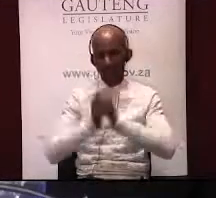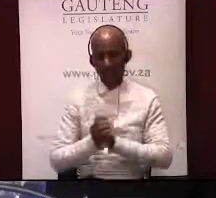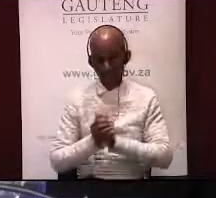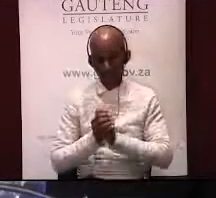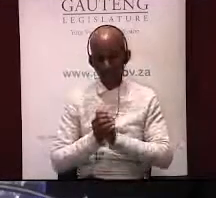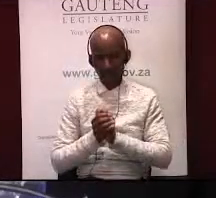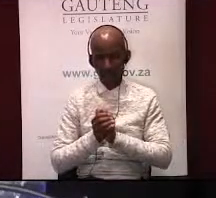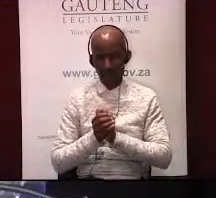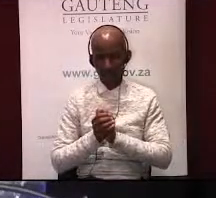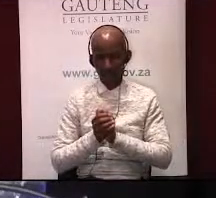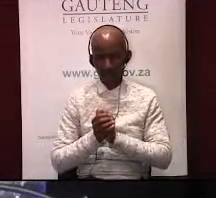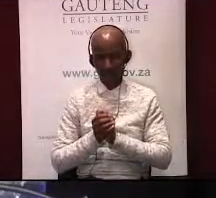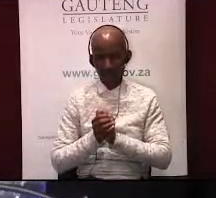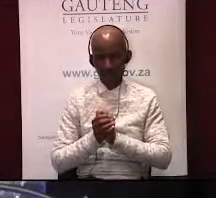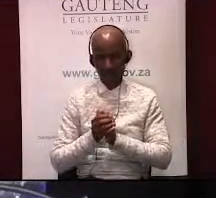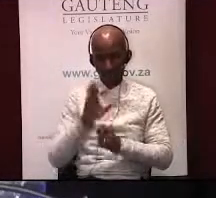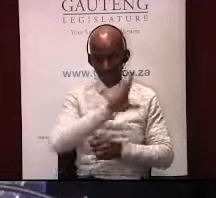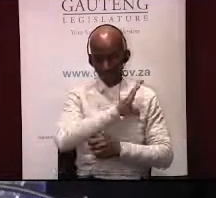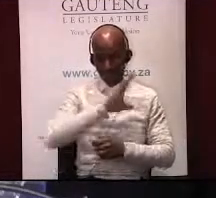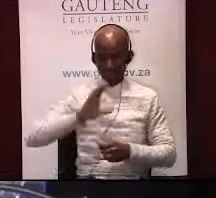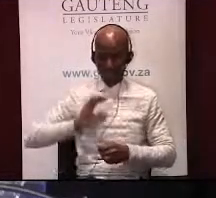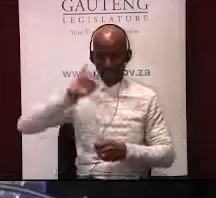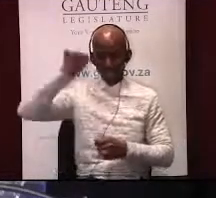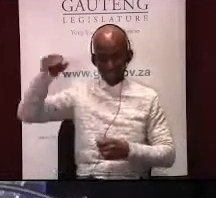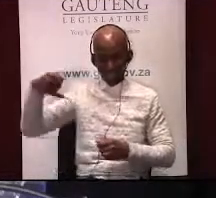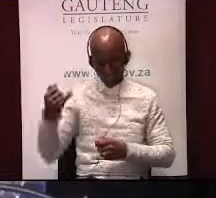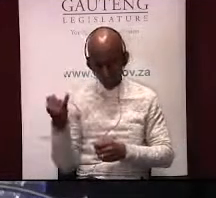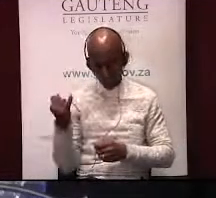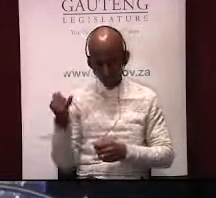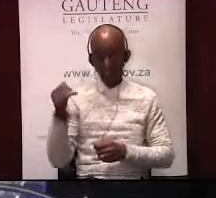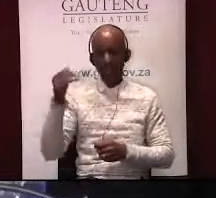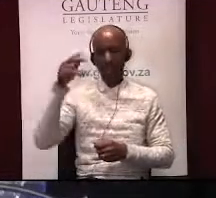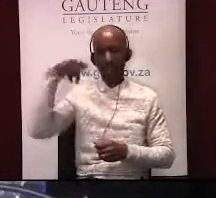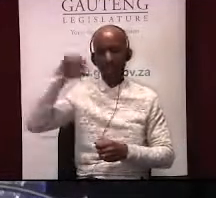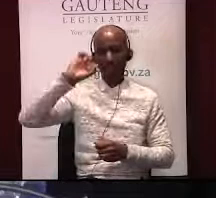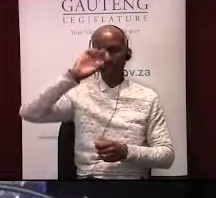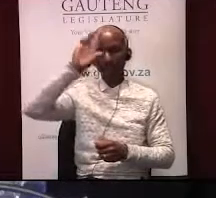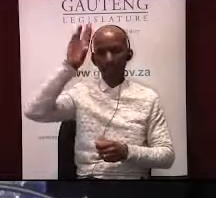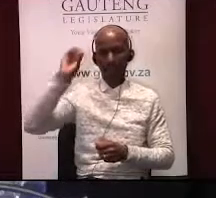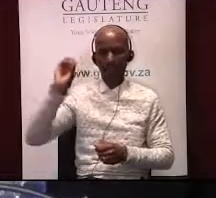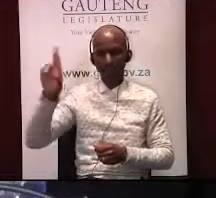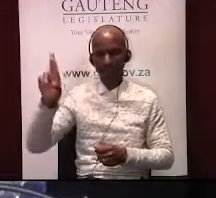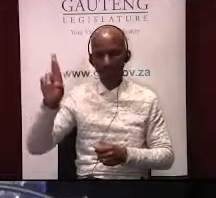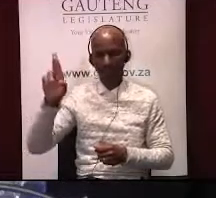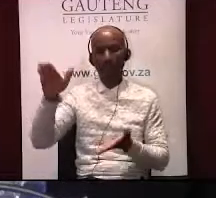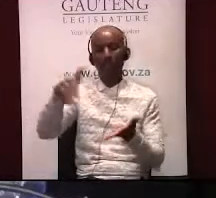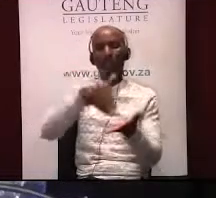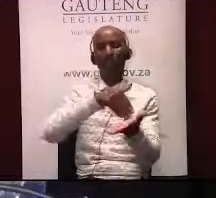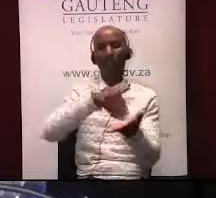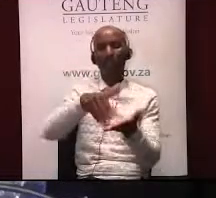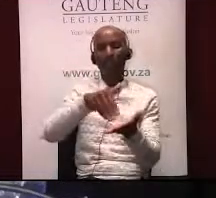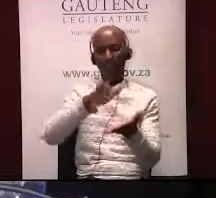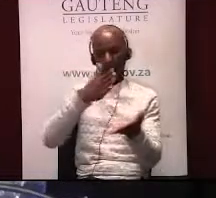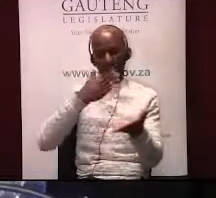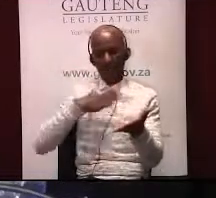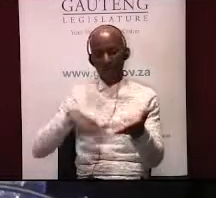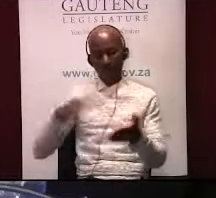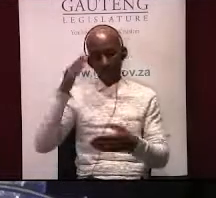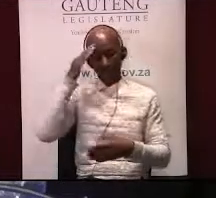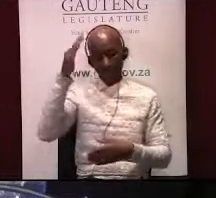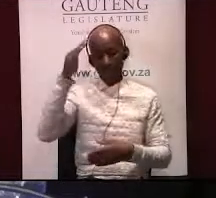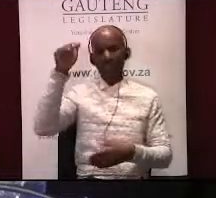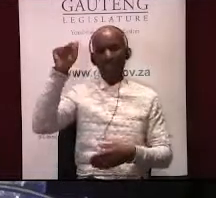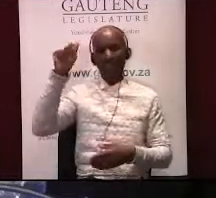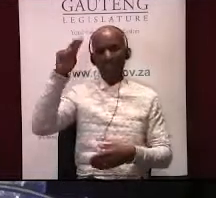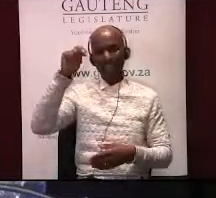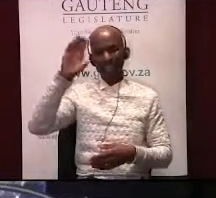Councillor Jacqueline Panal, In absentia, I want to greet the ANC